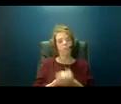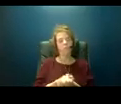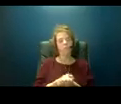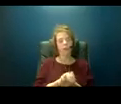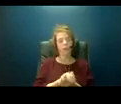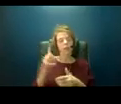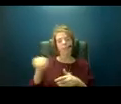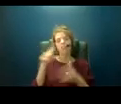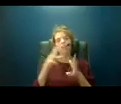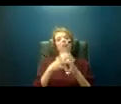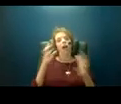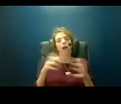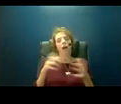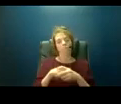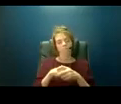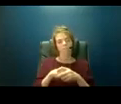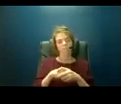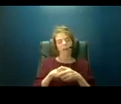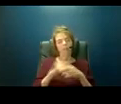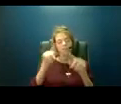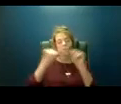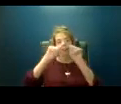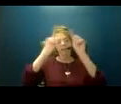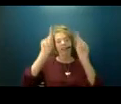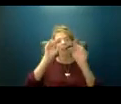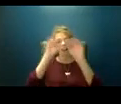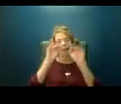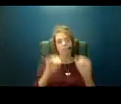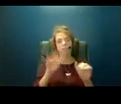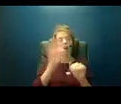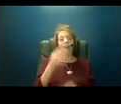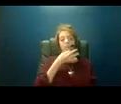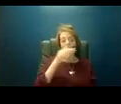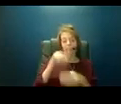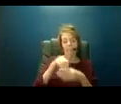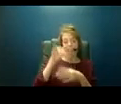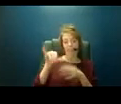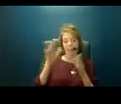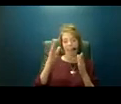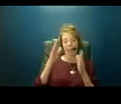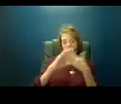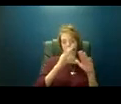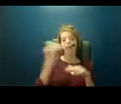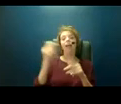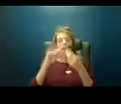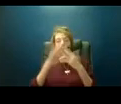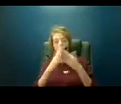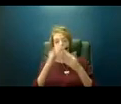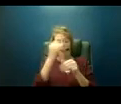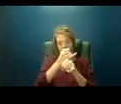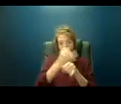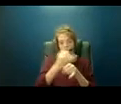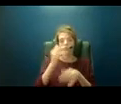of varied levels of expertise within that community bucket. And then community institutions. So there I would